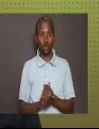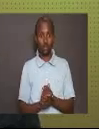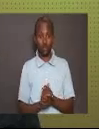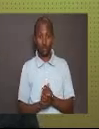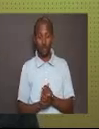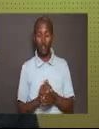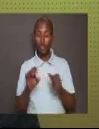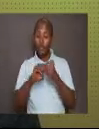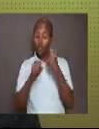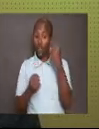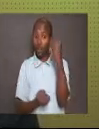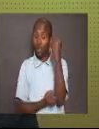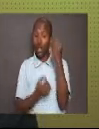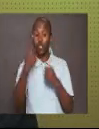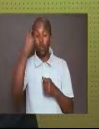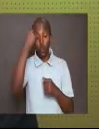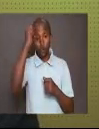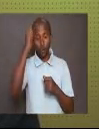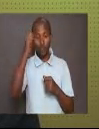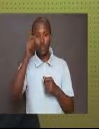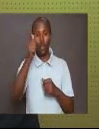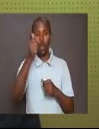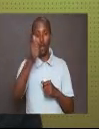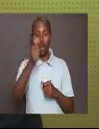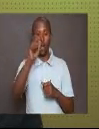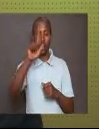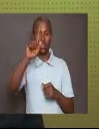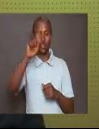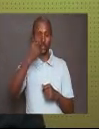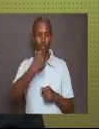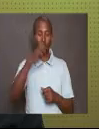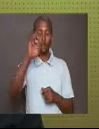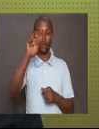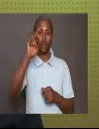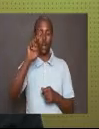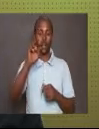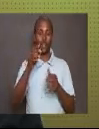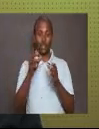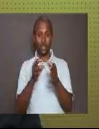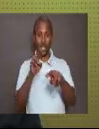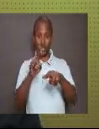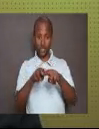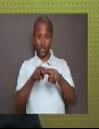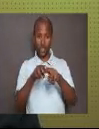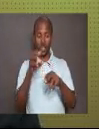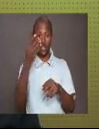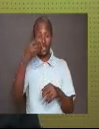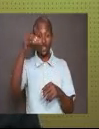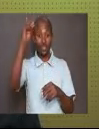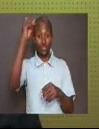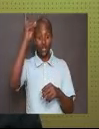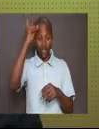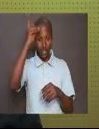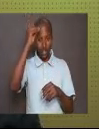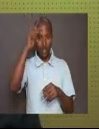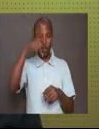The fundamental theorem of algebra states that every nth degree